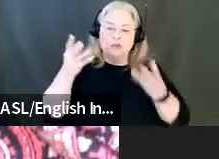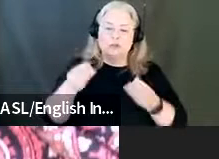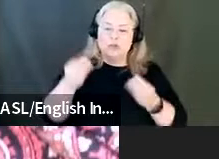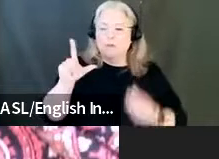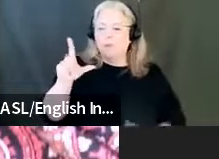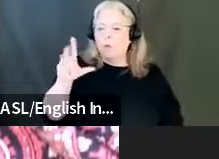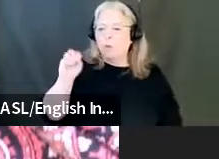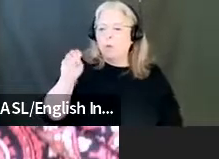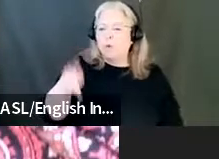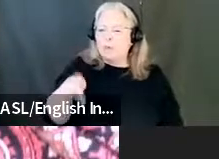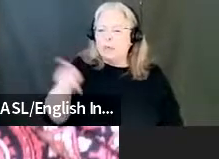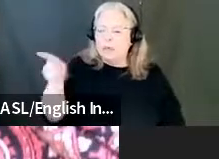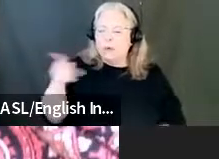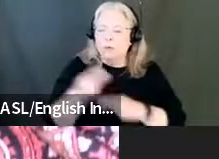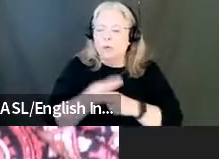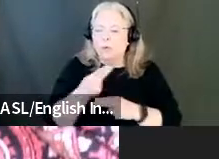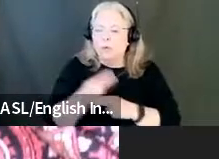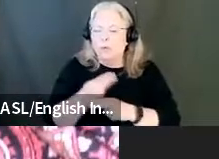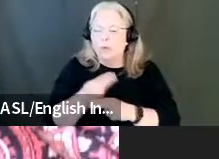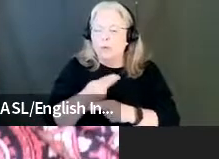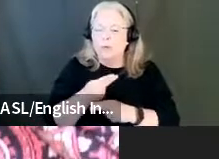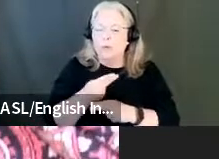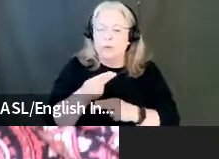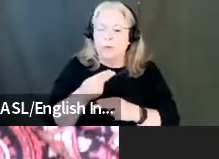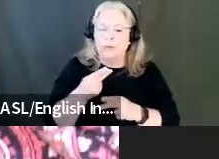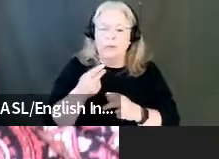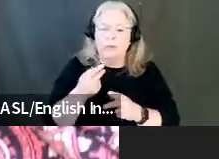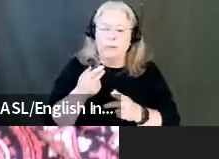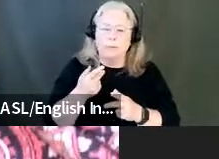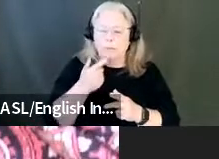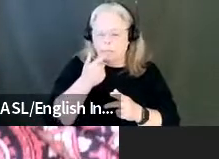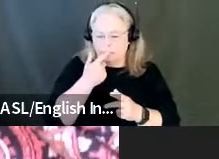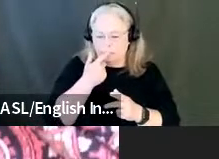use when they're doing like